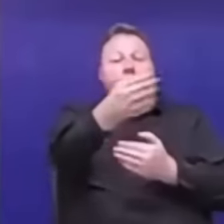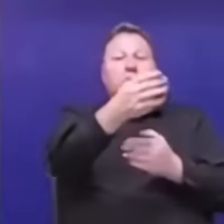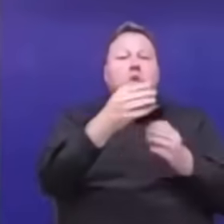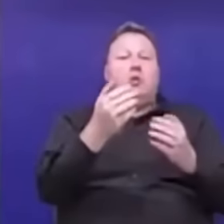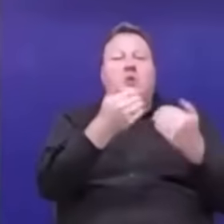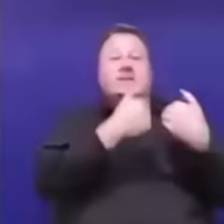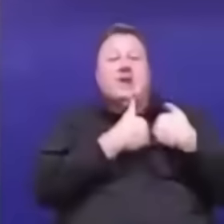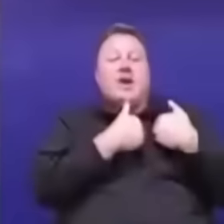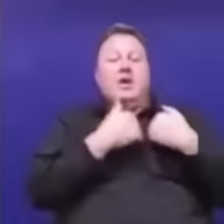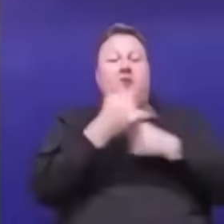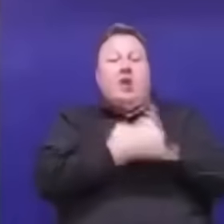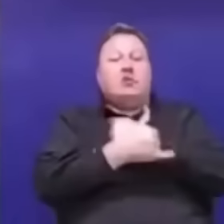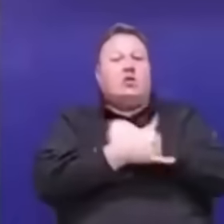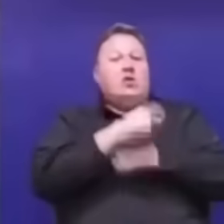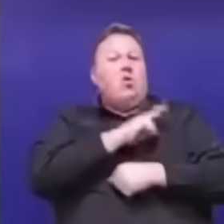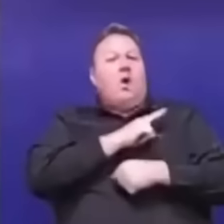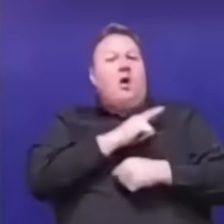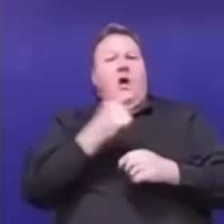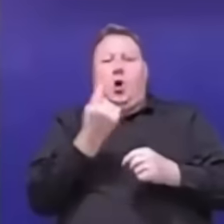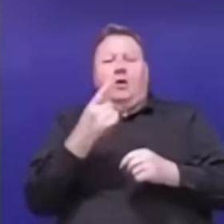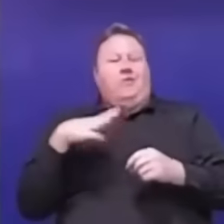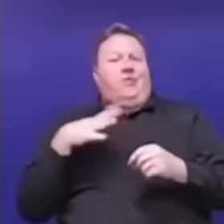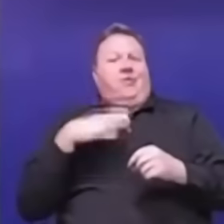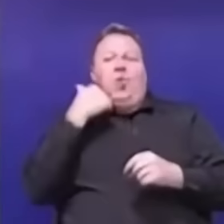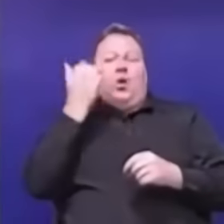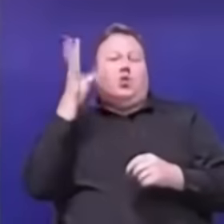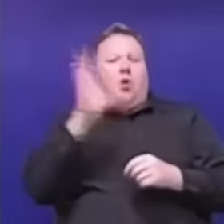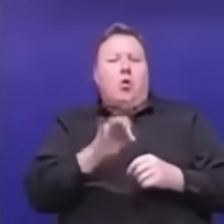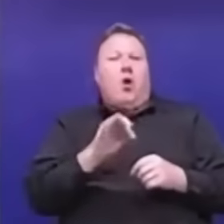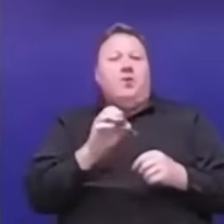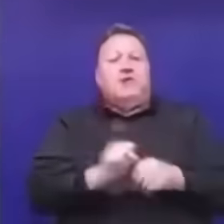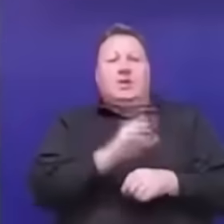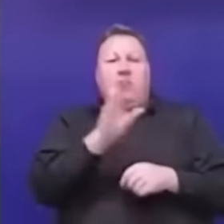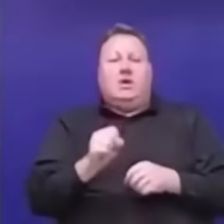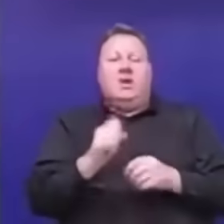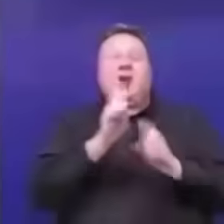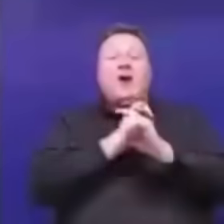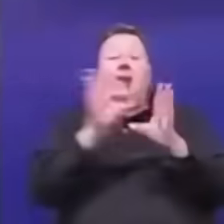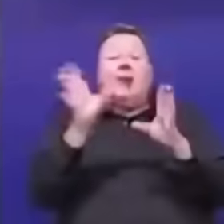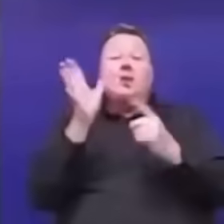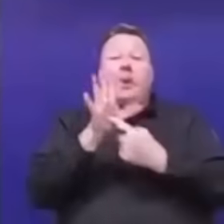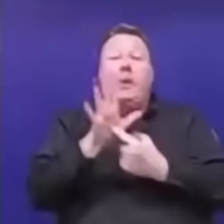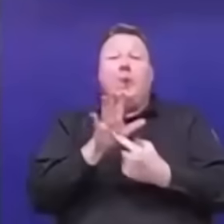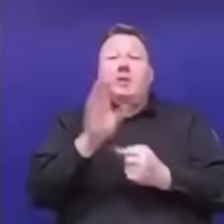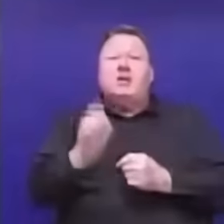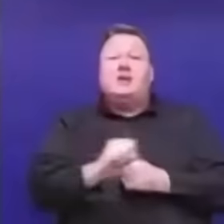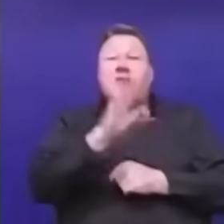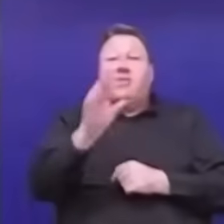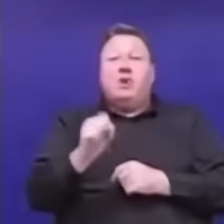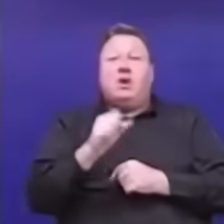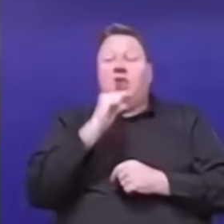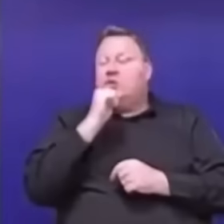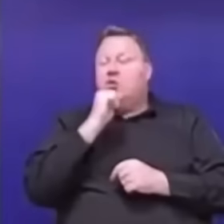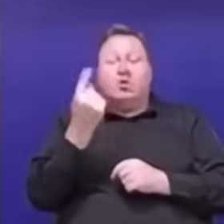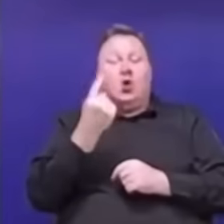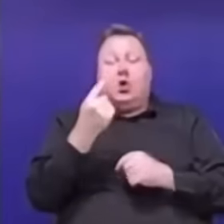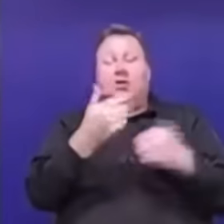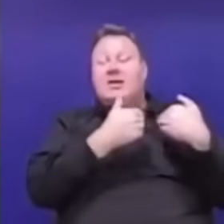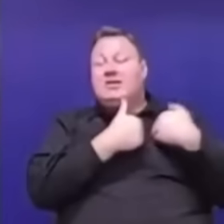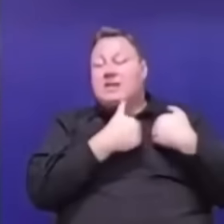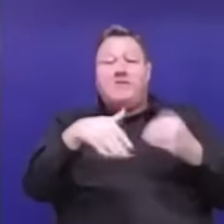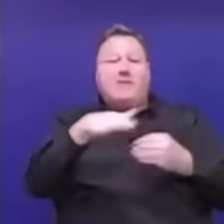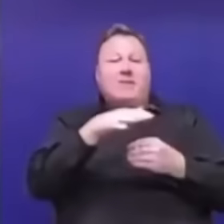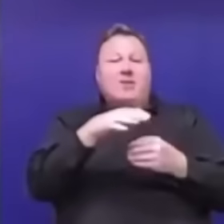with the sole aim of coming only to South Africa. Let me make it clear today that South Africa is not the only safe country in our